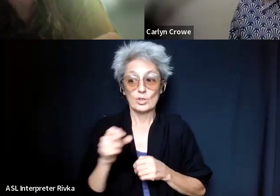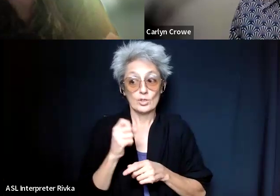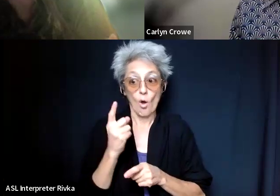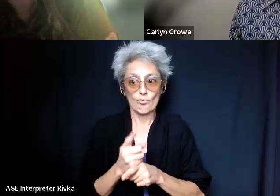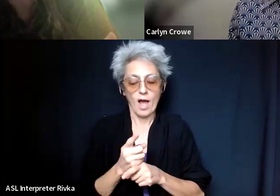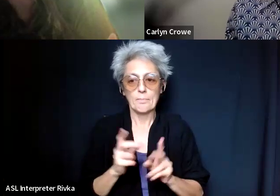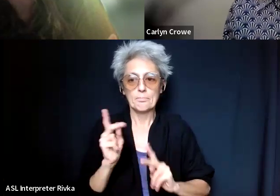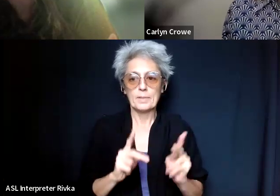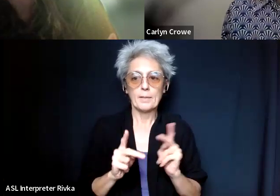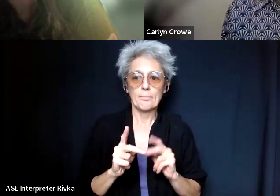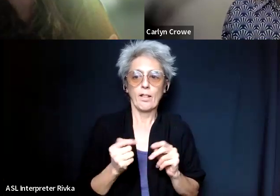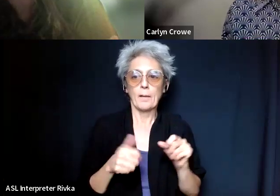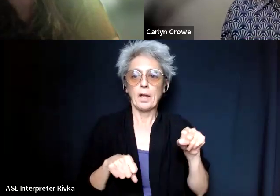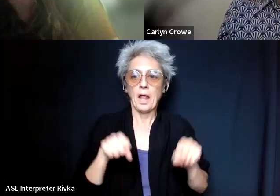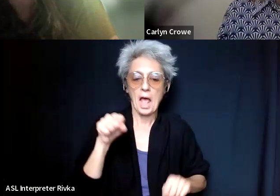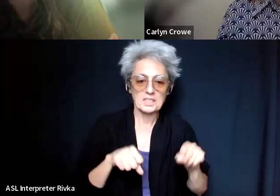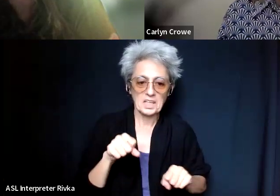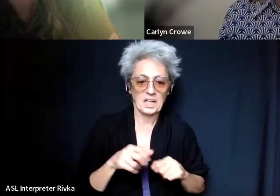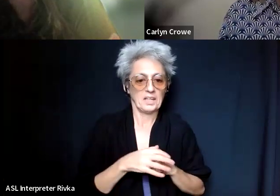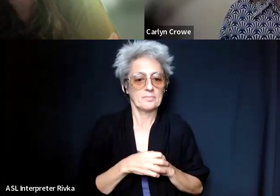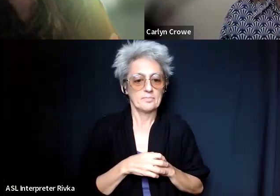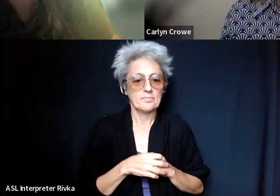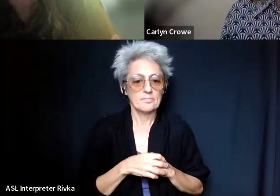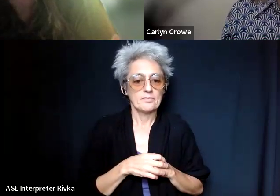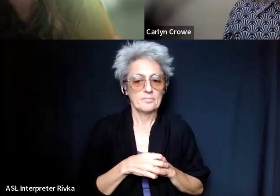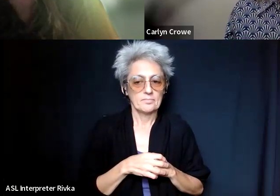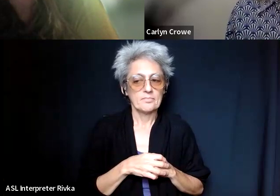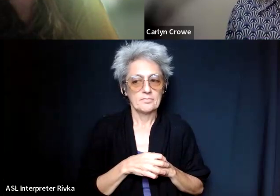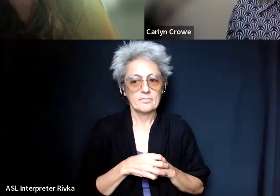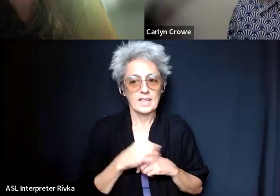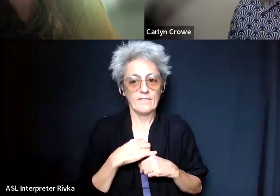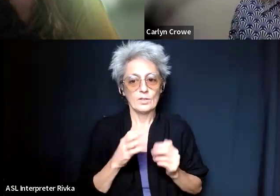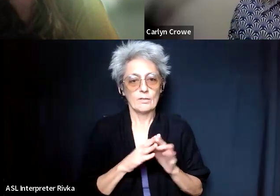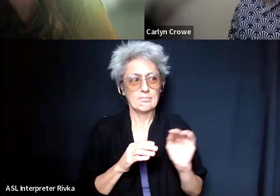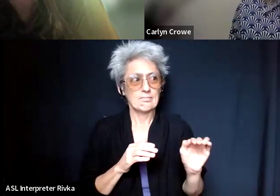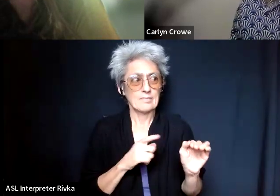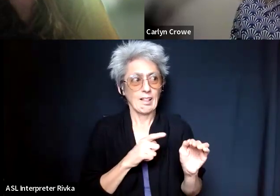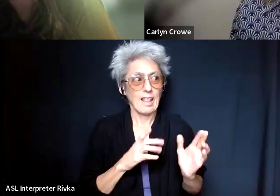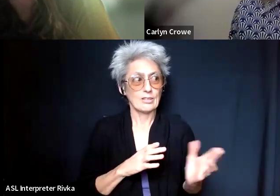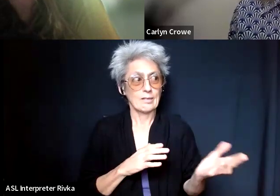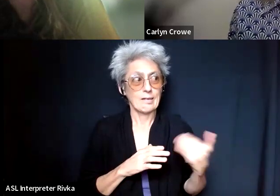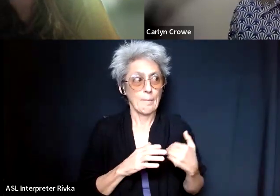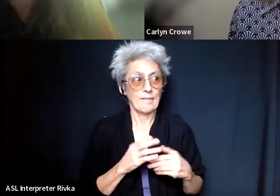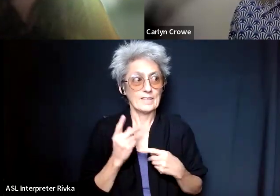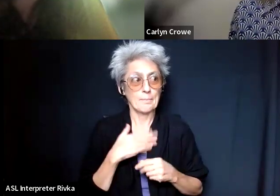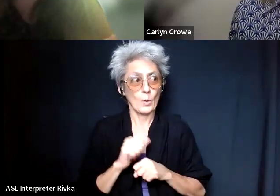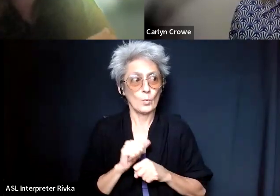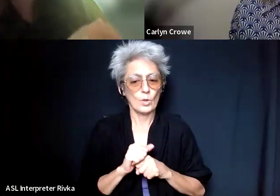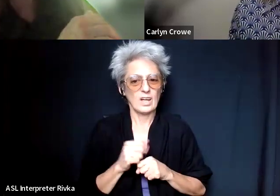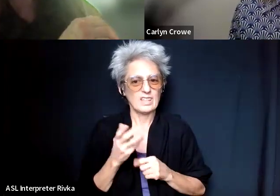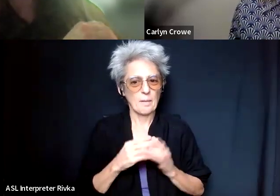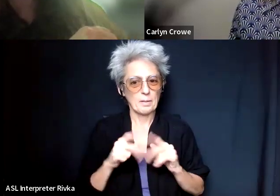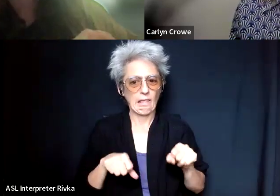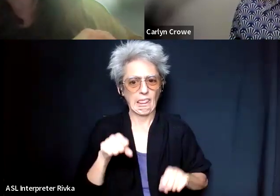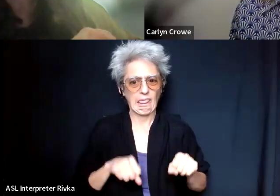are a little bit hesitant when you think about asking your legislator to visit you at work. So we tried to make this campaign sound